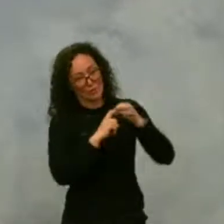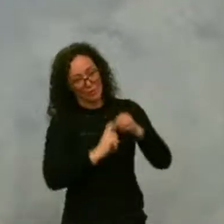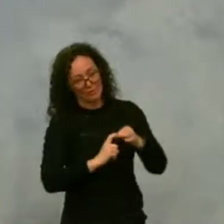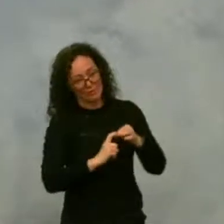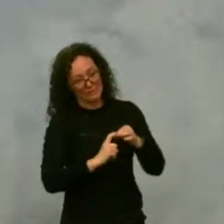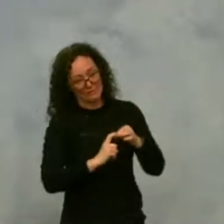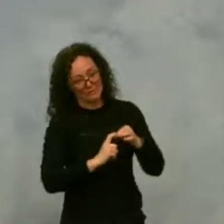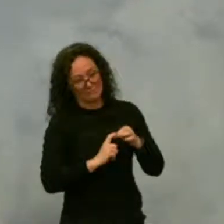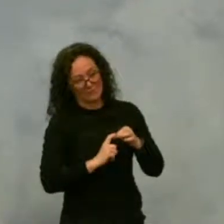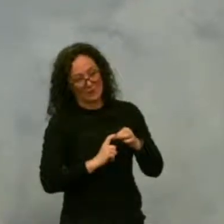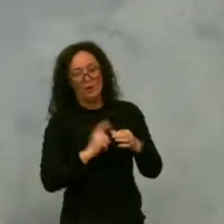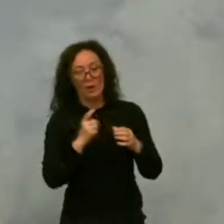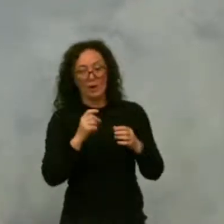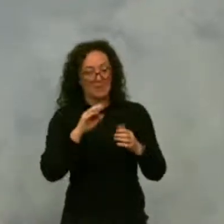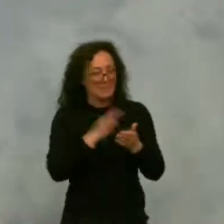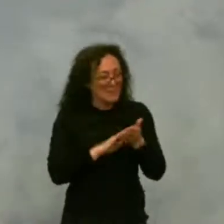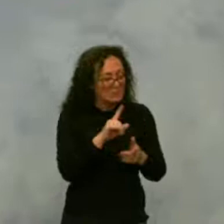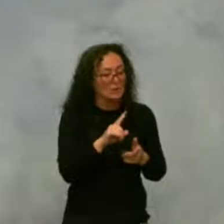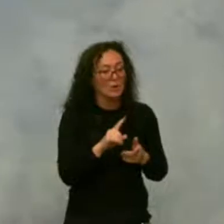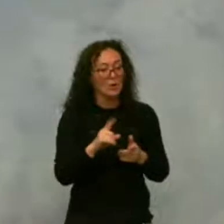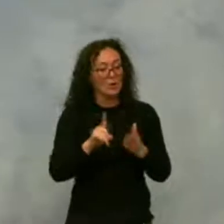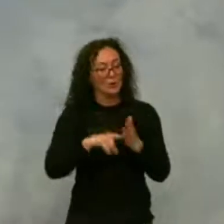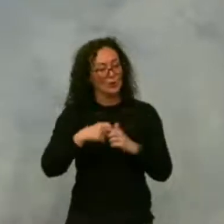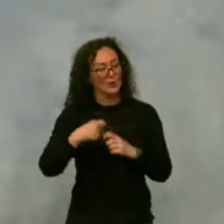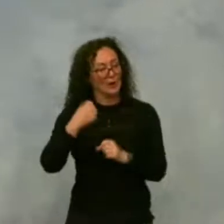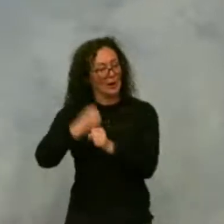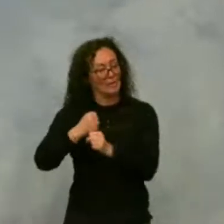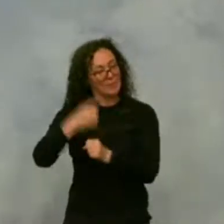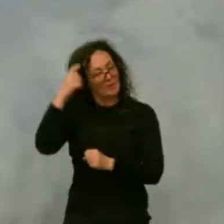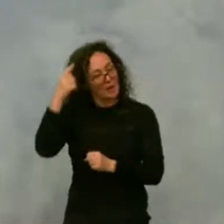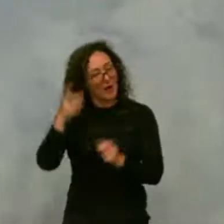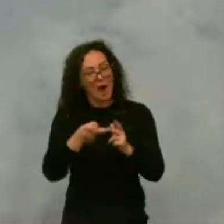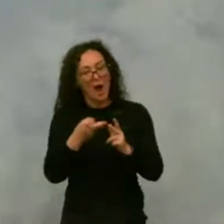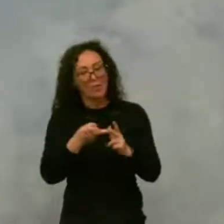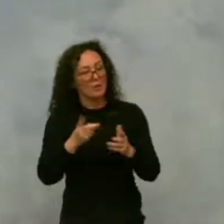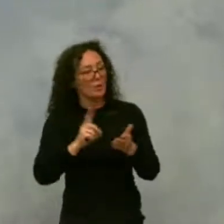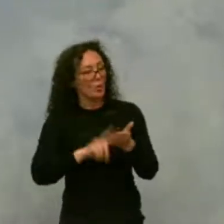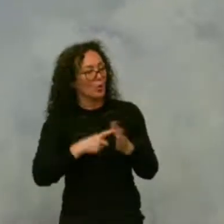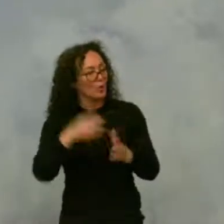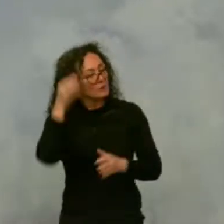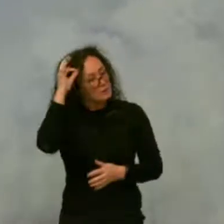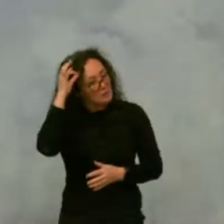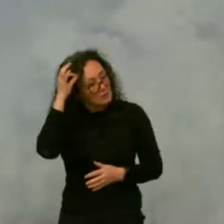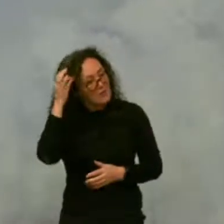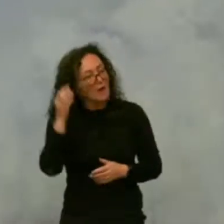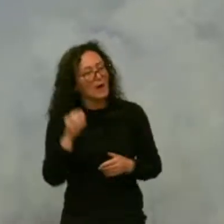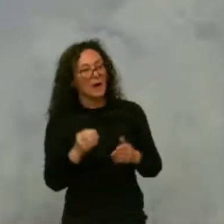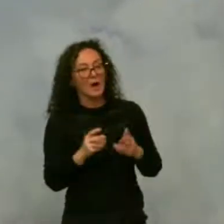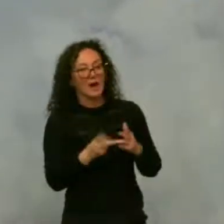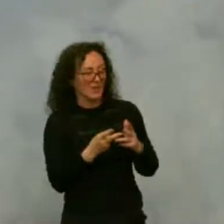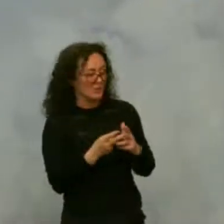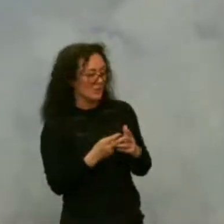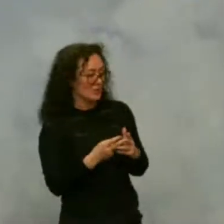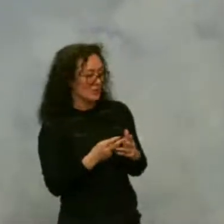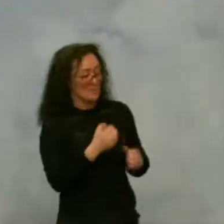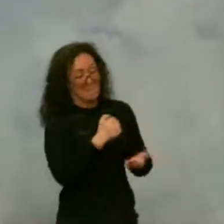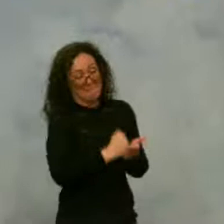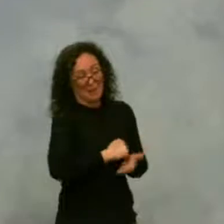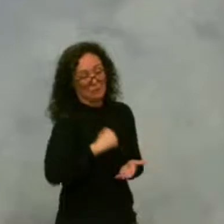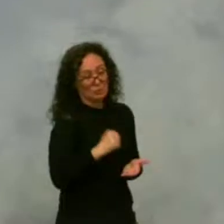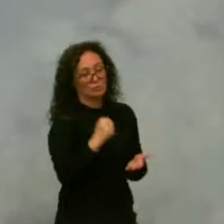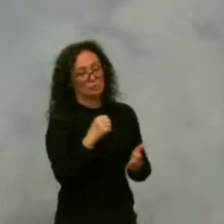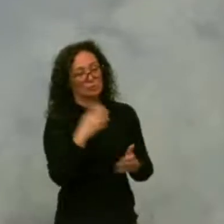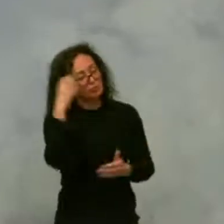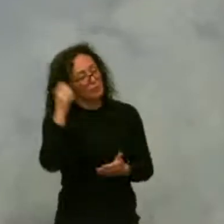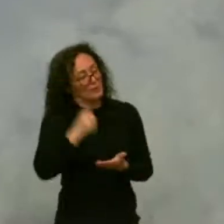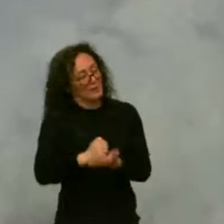Government and other local authorities, and the remaining deposits we've made on instant access accounts with the Royal Bank of Scotland and the Bank of Scotland.